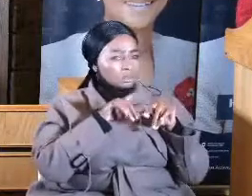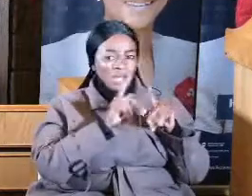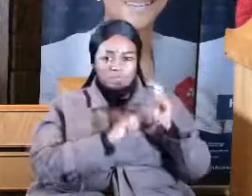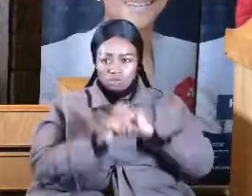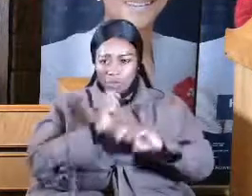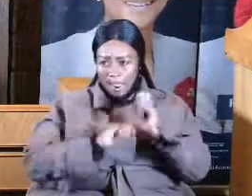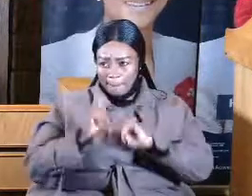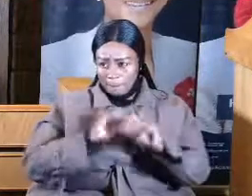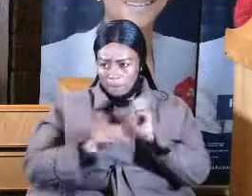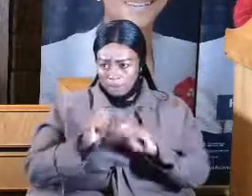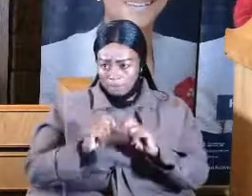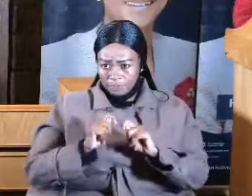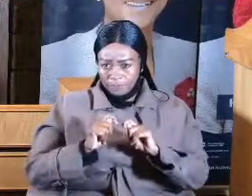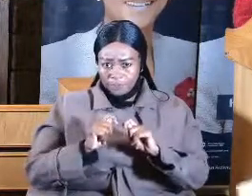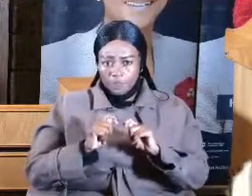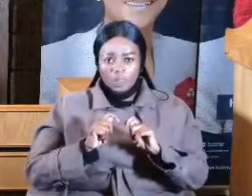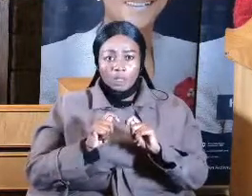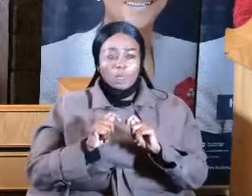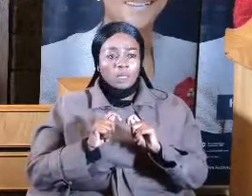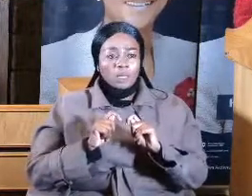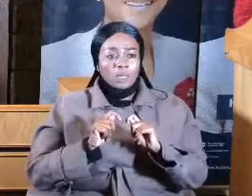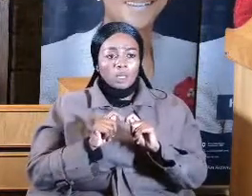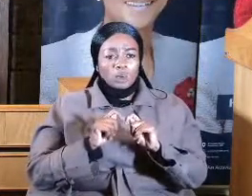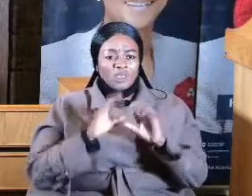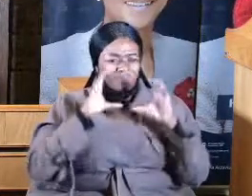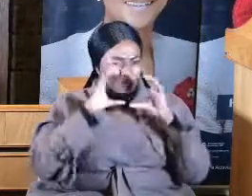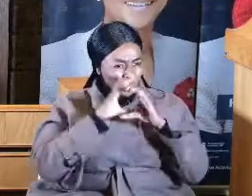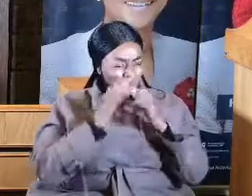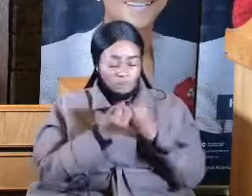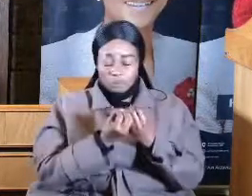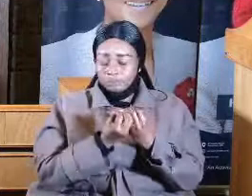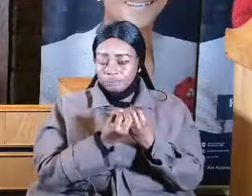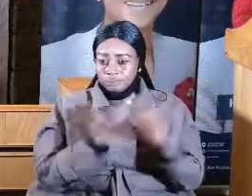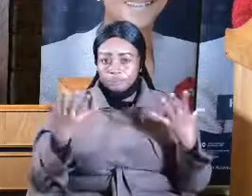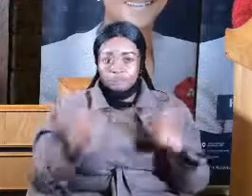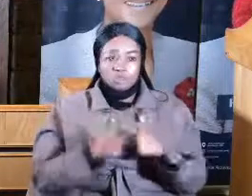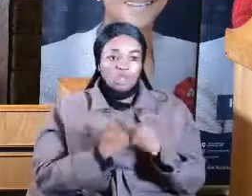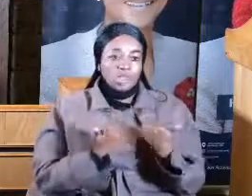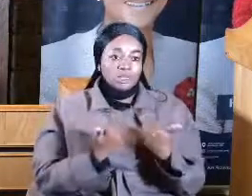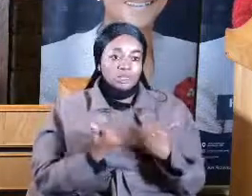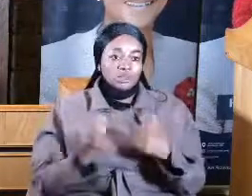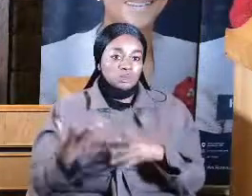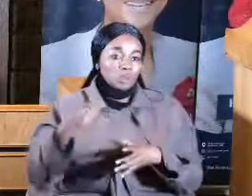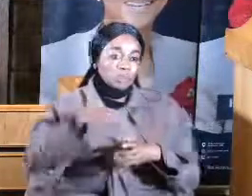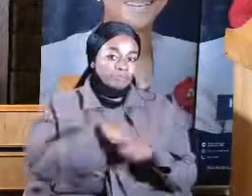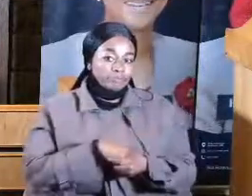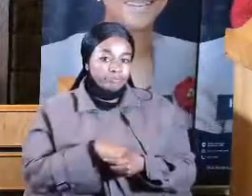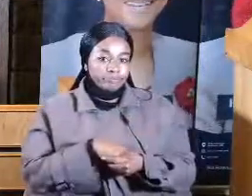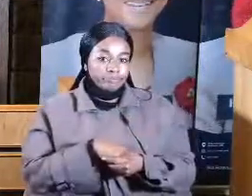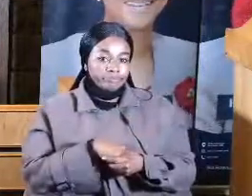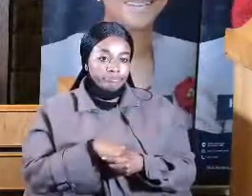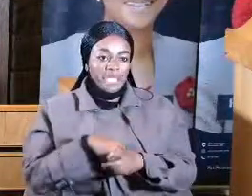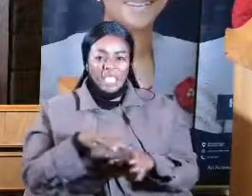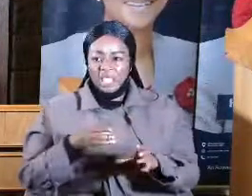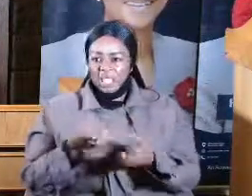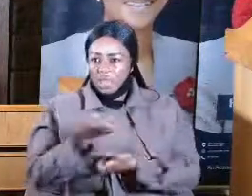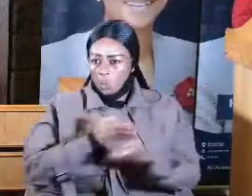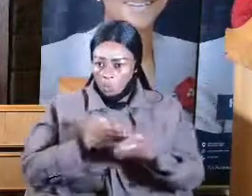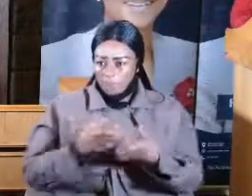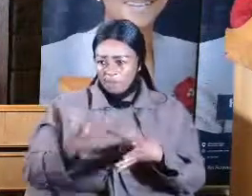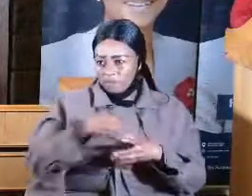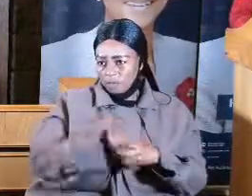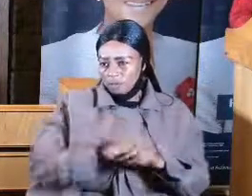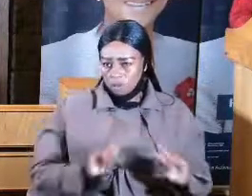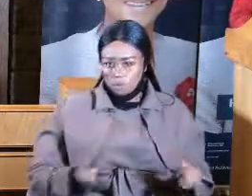the Free State, we are facing many factors that make it difficult to contribute to the South African economy.